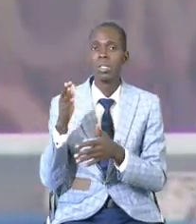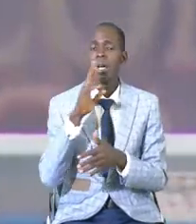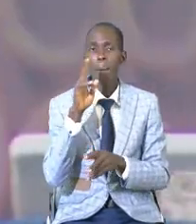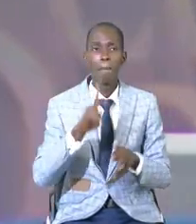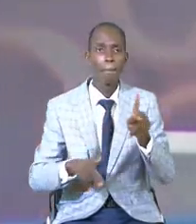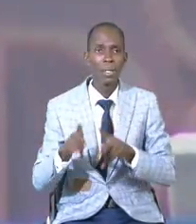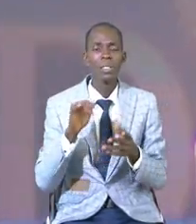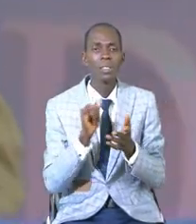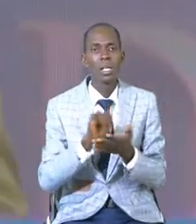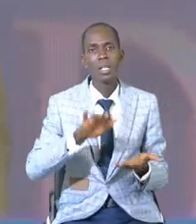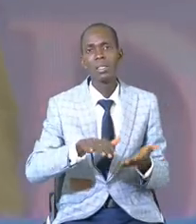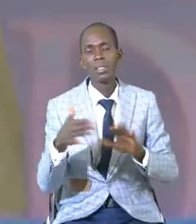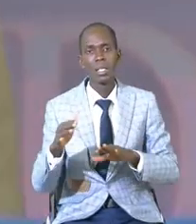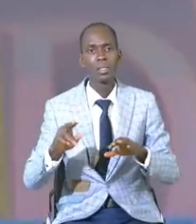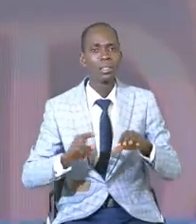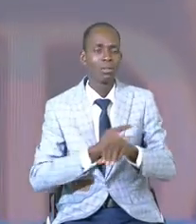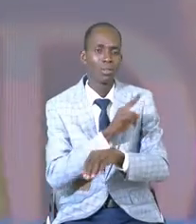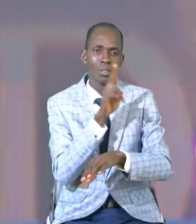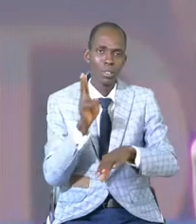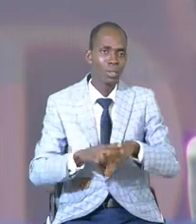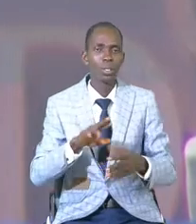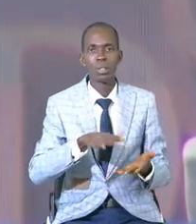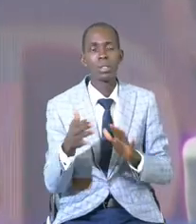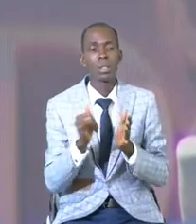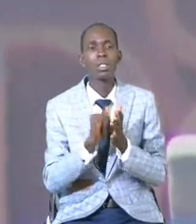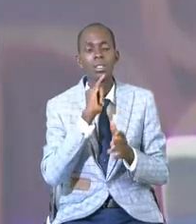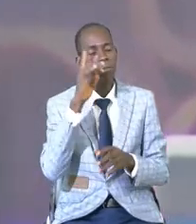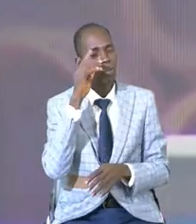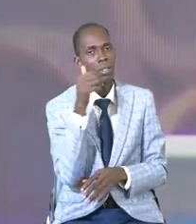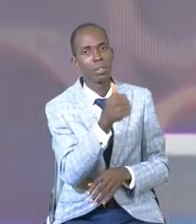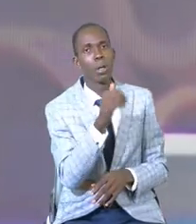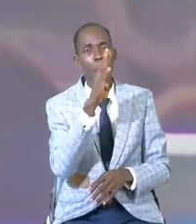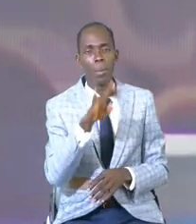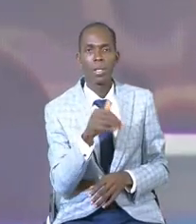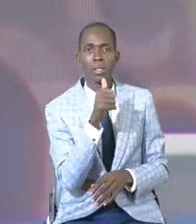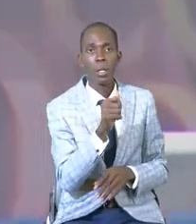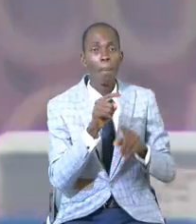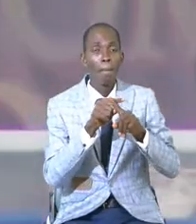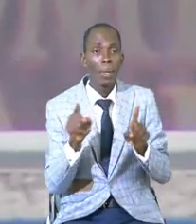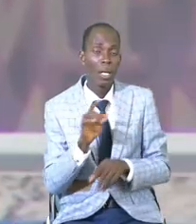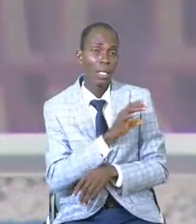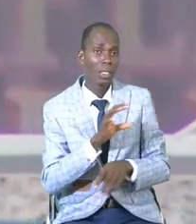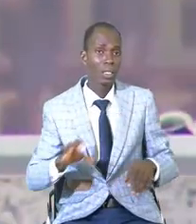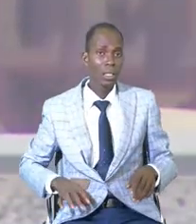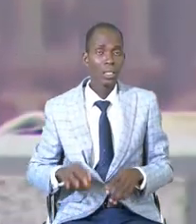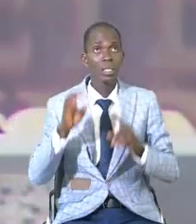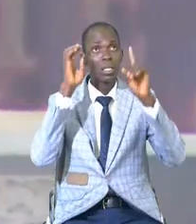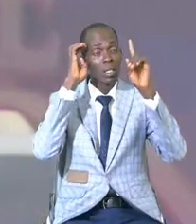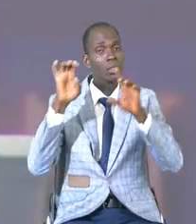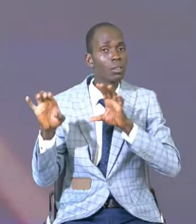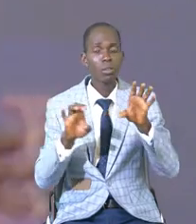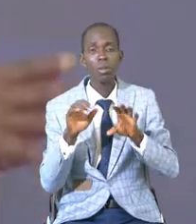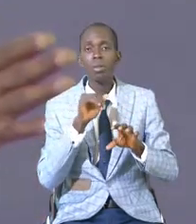natural death. That's for themselves, by themselves. But Christ, he didn't die as a